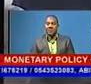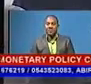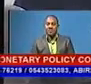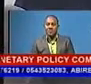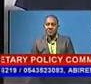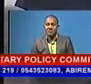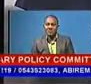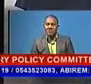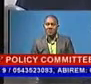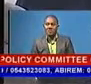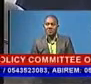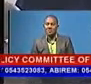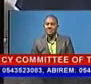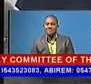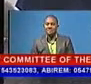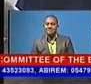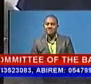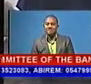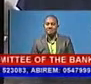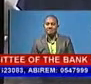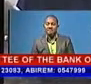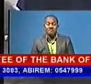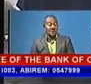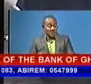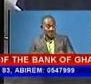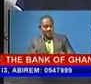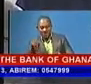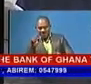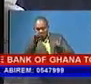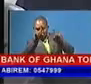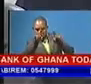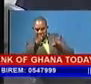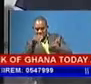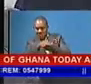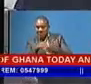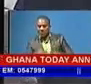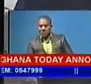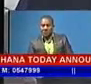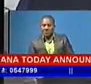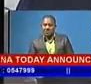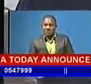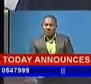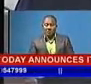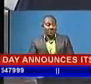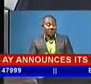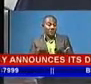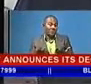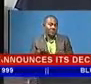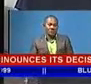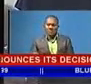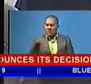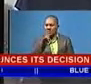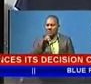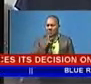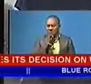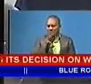17, where the question was asked in cross examination. Now you have tended in exhibit C